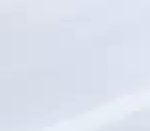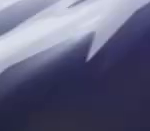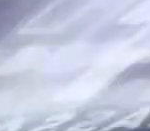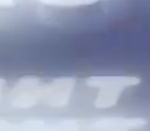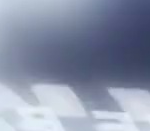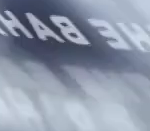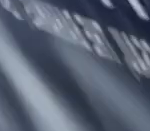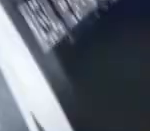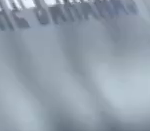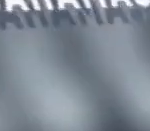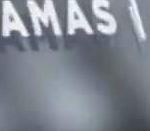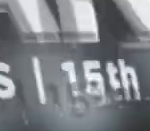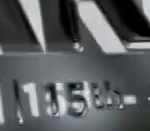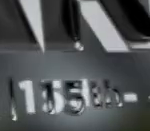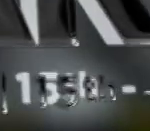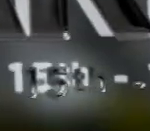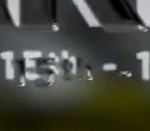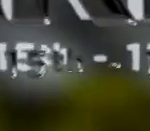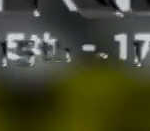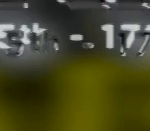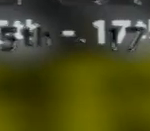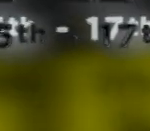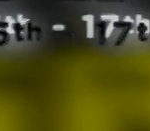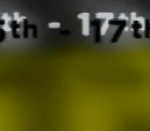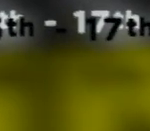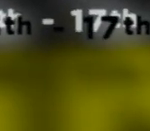ZNS Network.